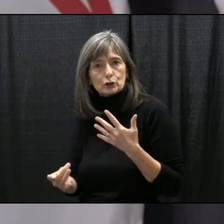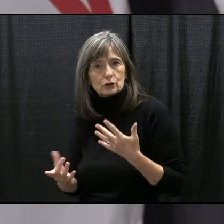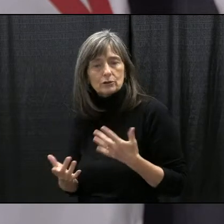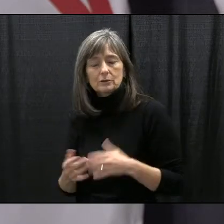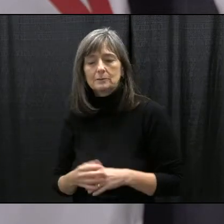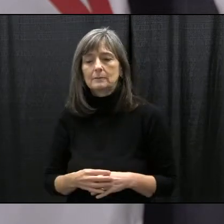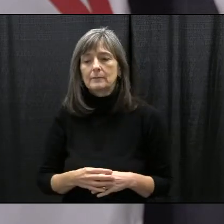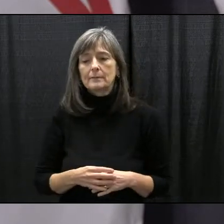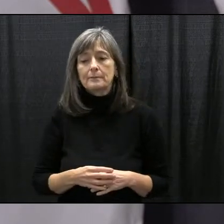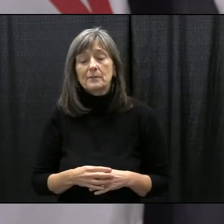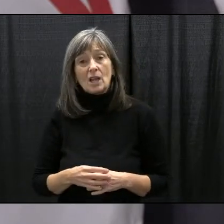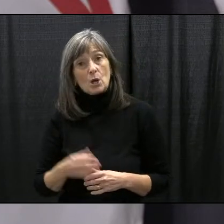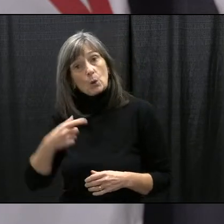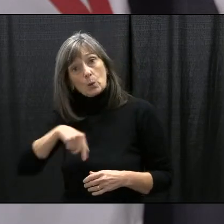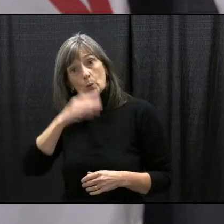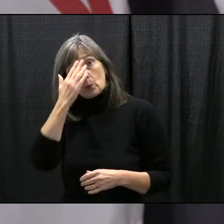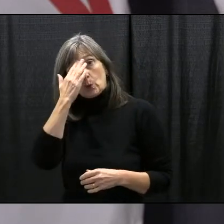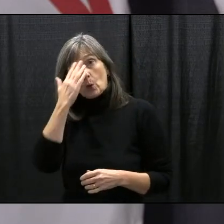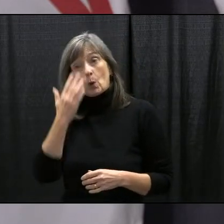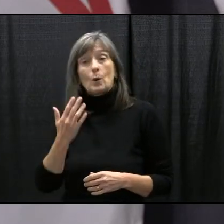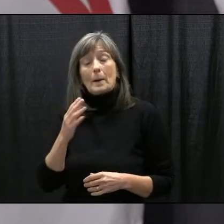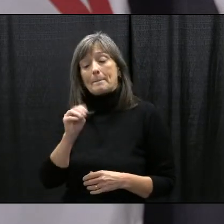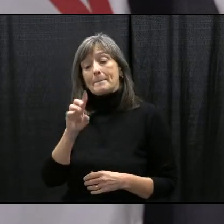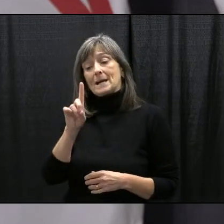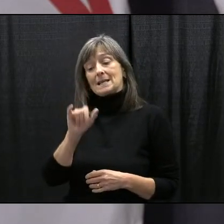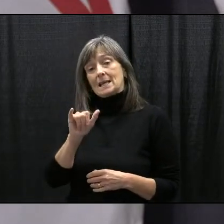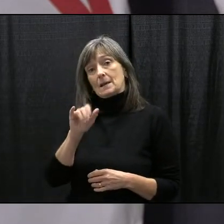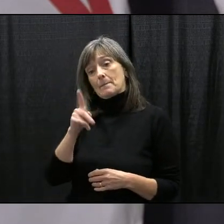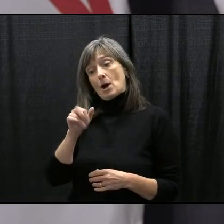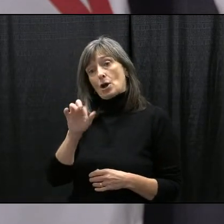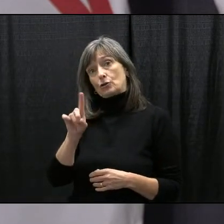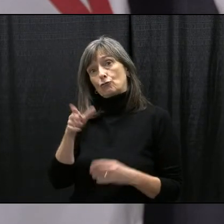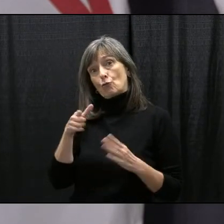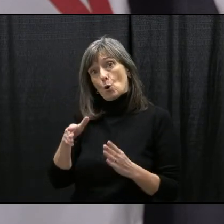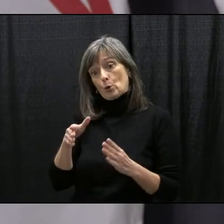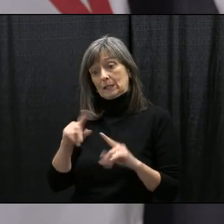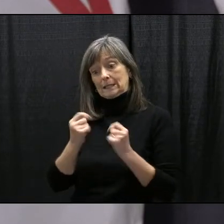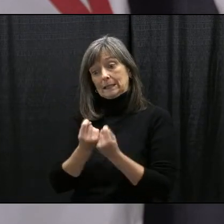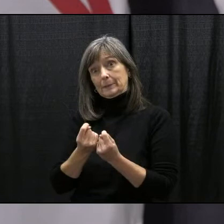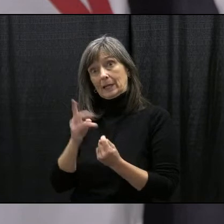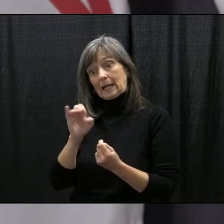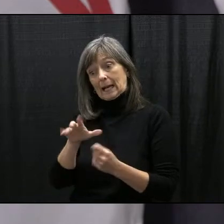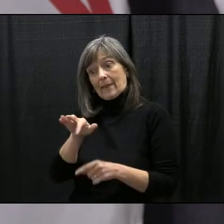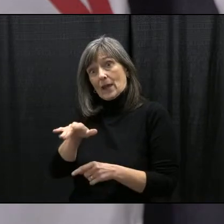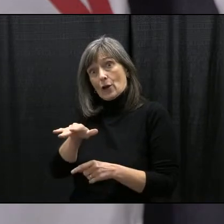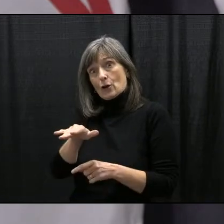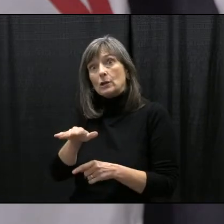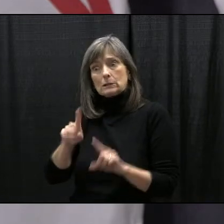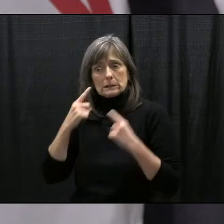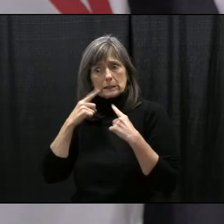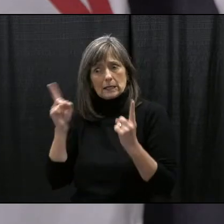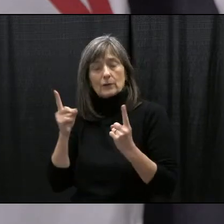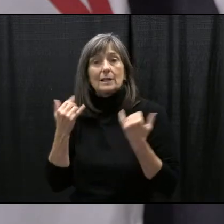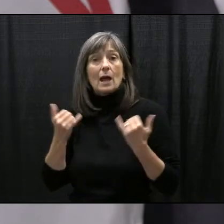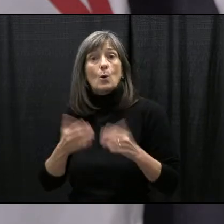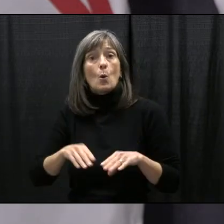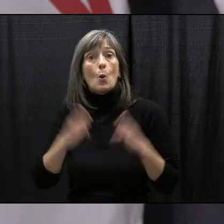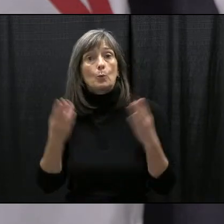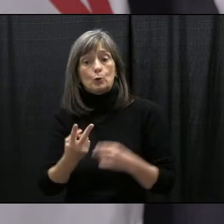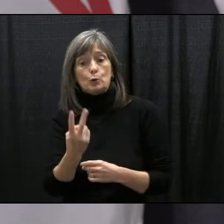success of the collaborative team clinic on Mundy Pond Road, Eastern Health will be opening 2 new clinics in the St. John's